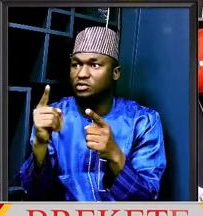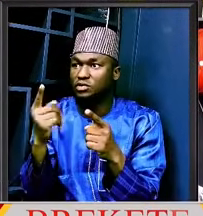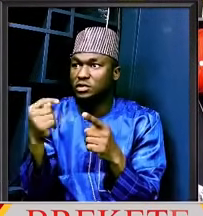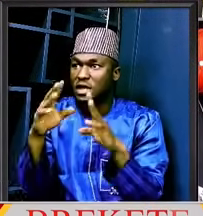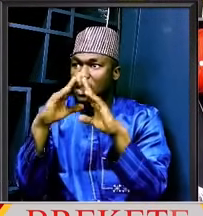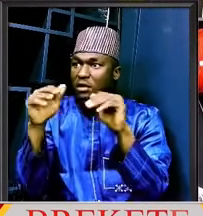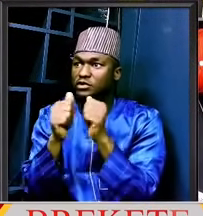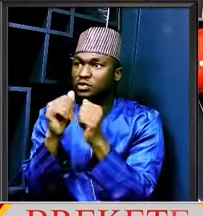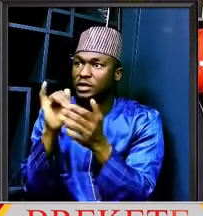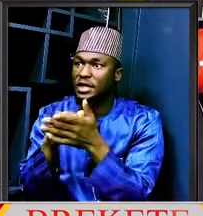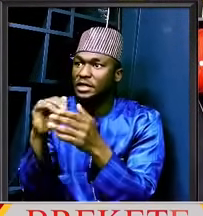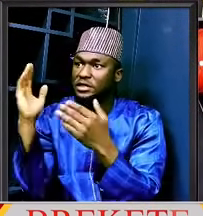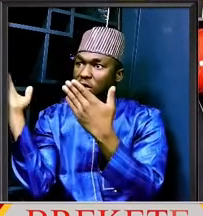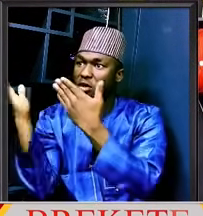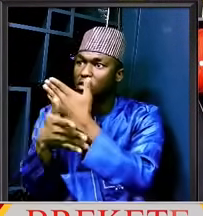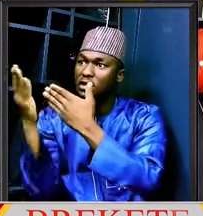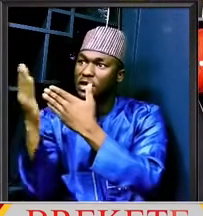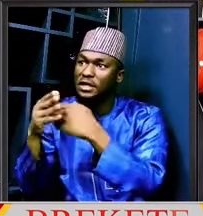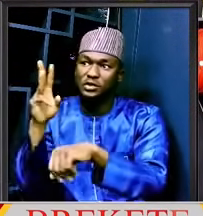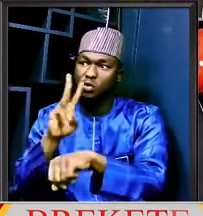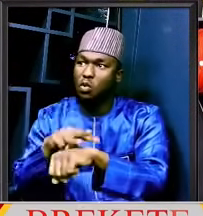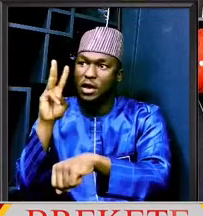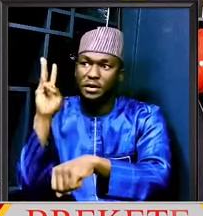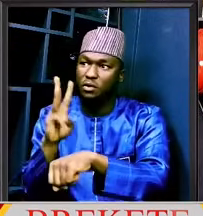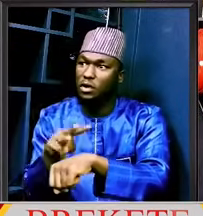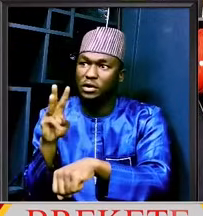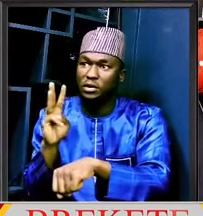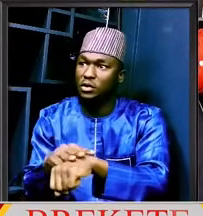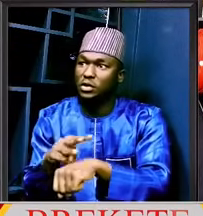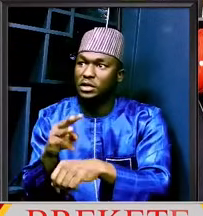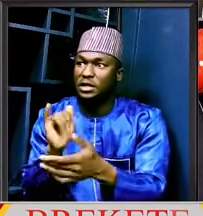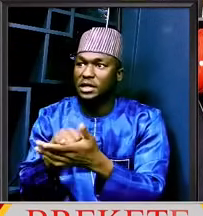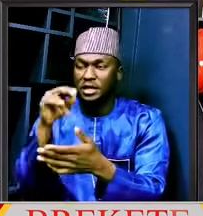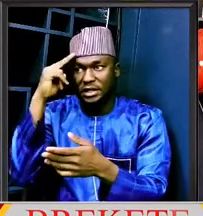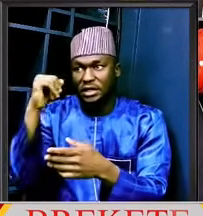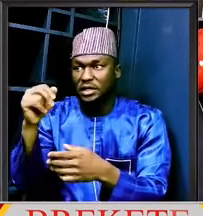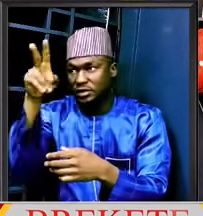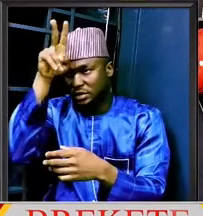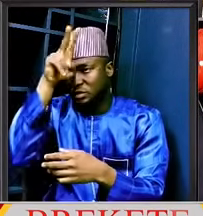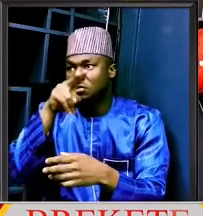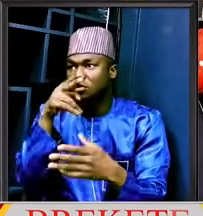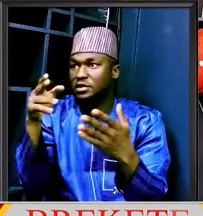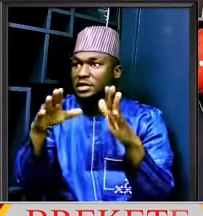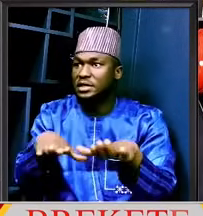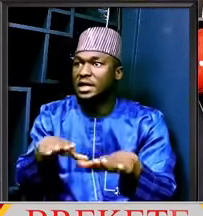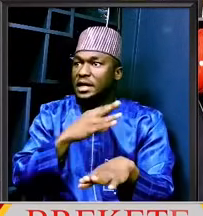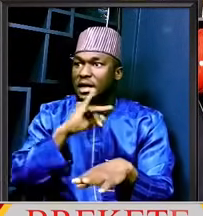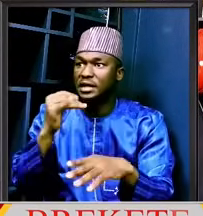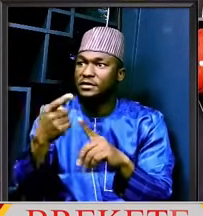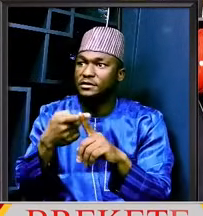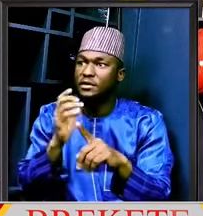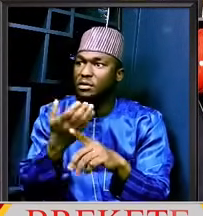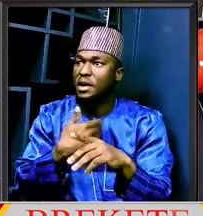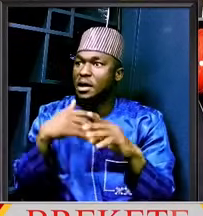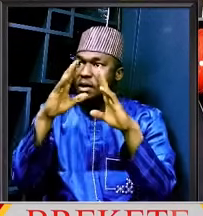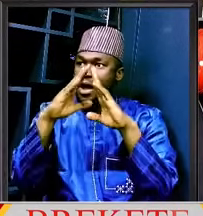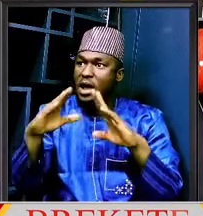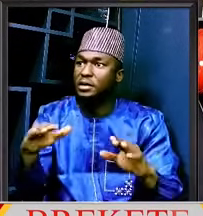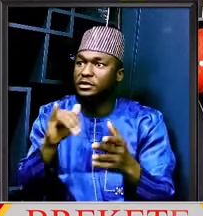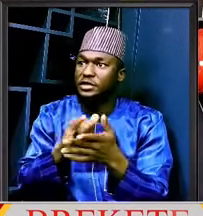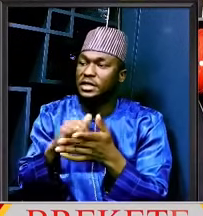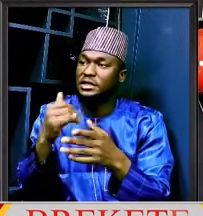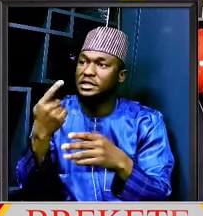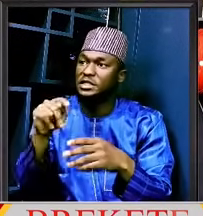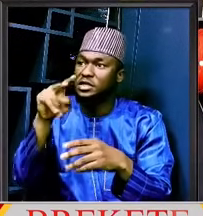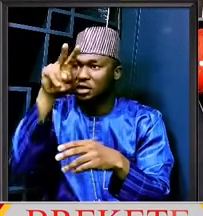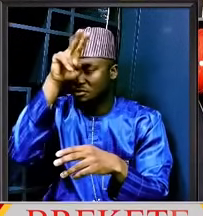that cutlass and was now warning us that his goat died. And it is from our, they told him that it is from our house that the goat died. We did not see any